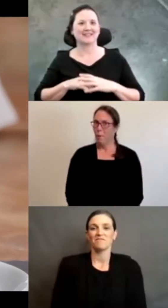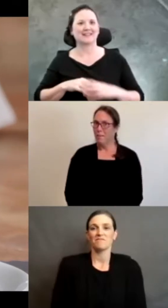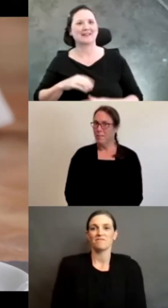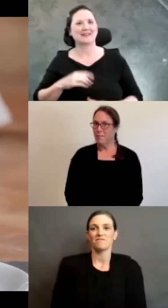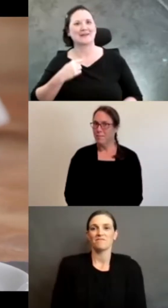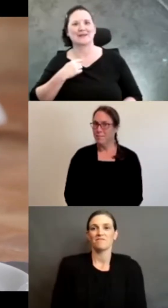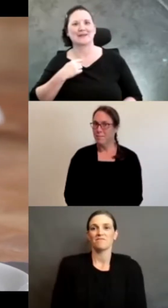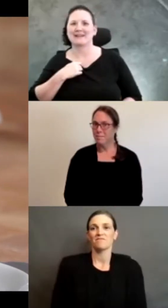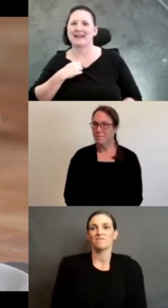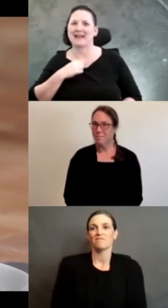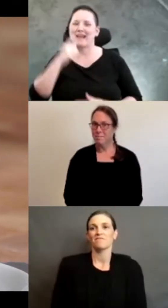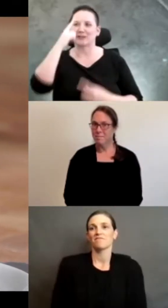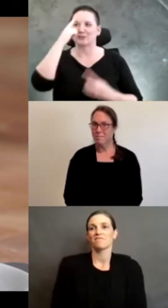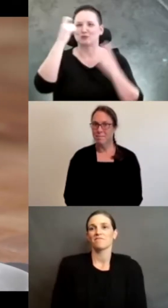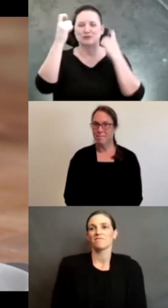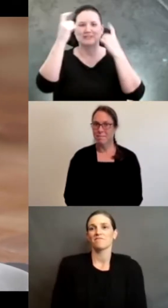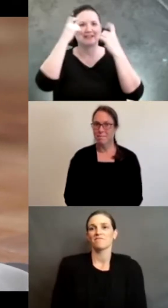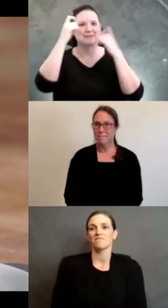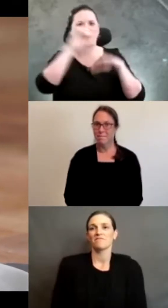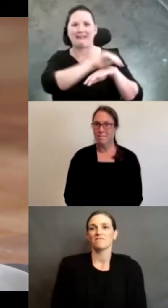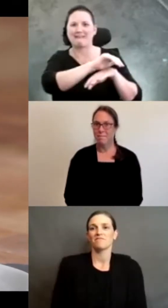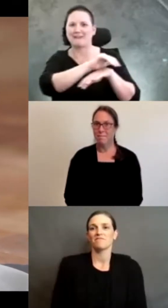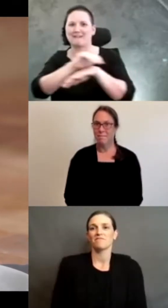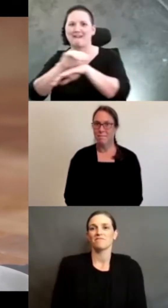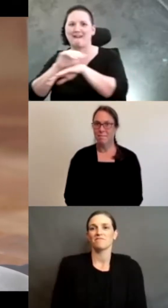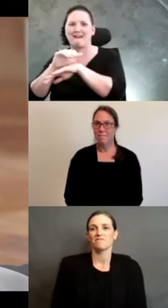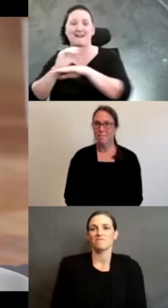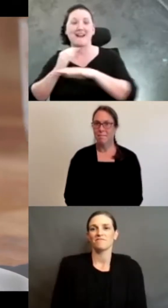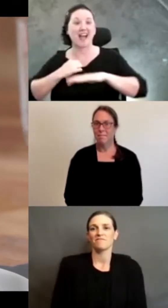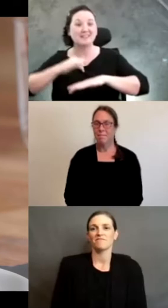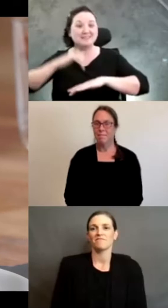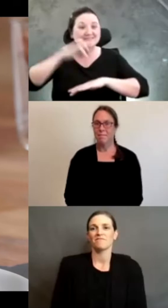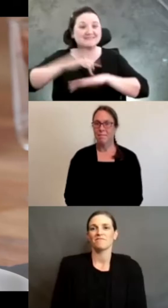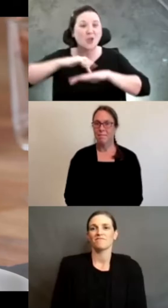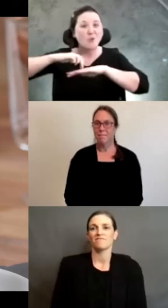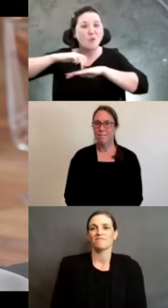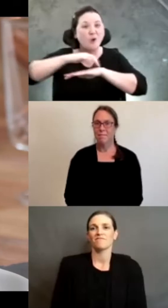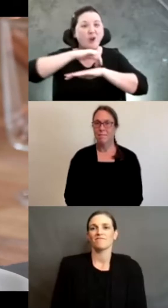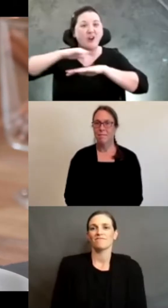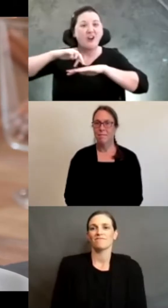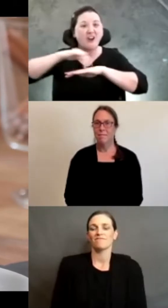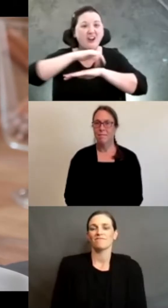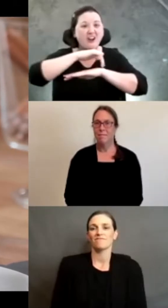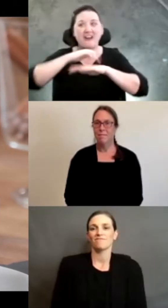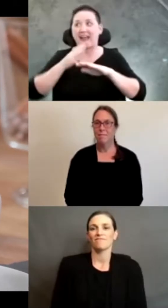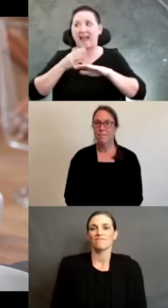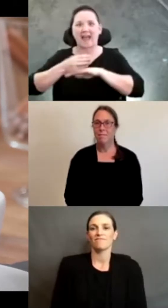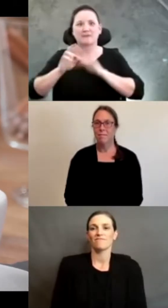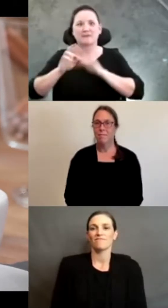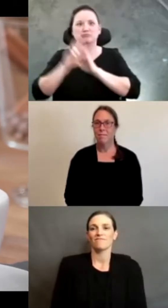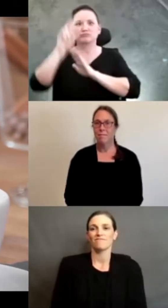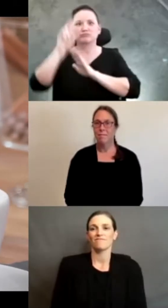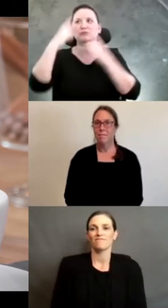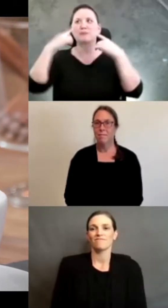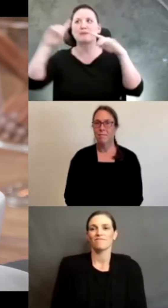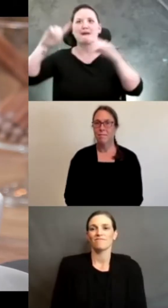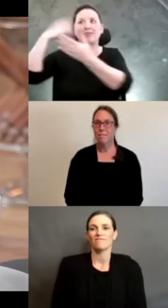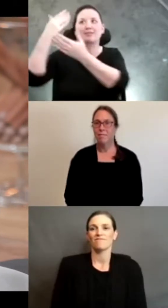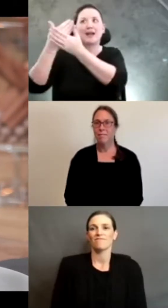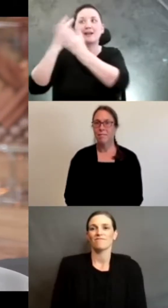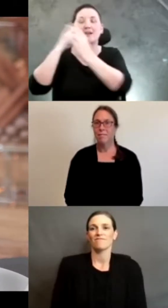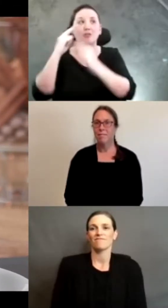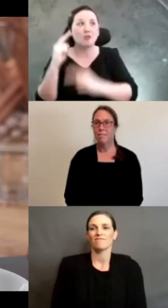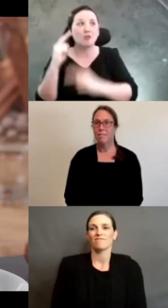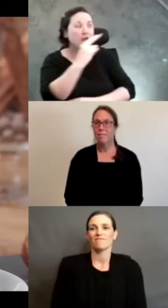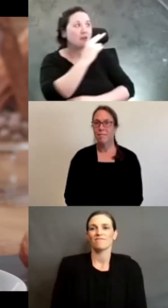almost every night now. I'm walking on the planet after the successful landing of the shuttlecraft. I look back